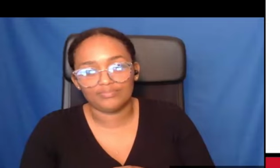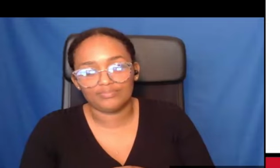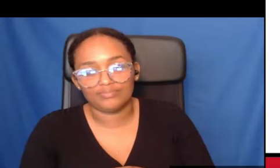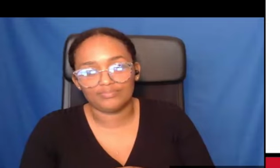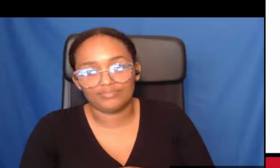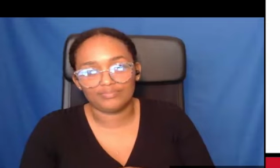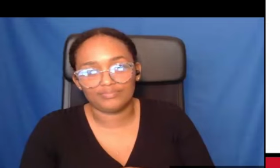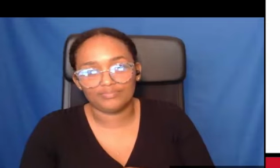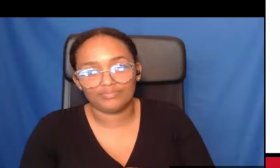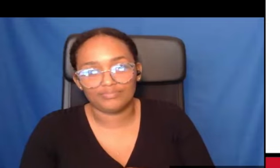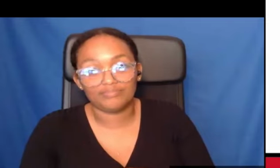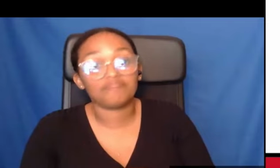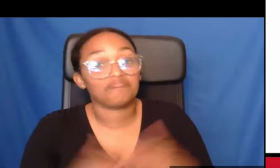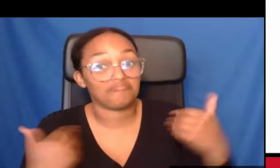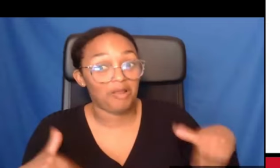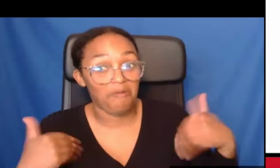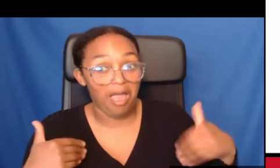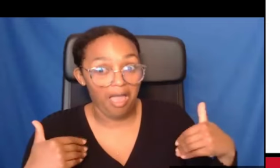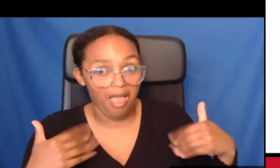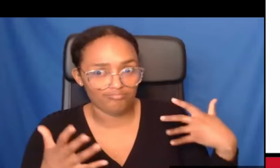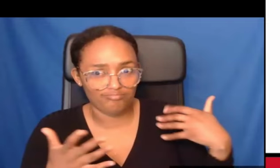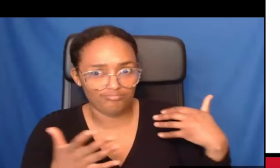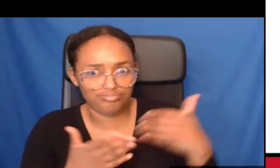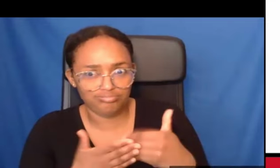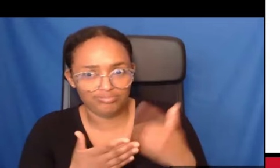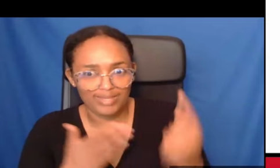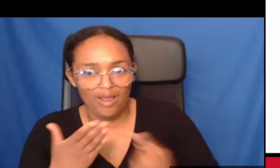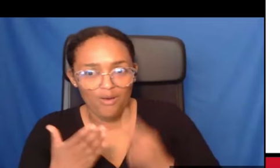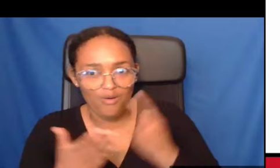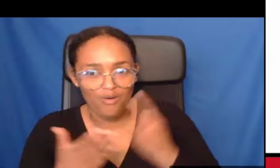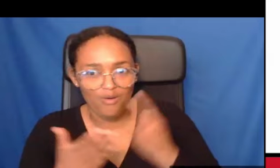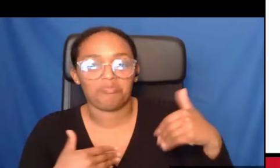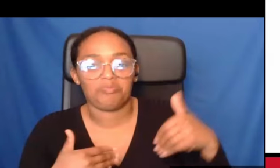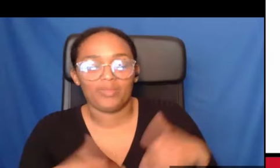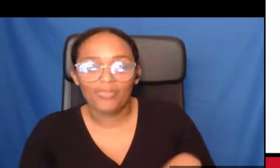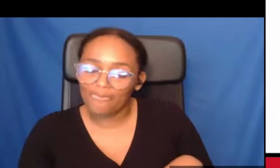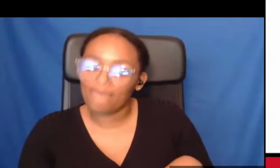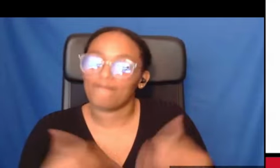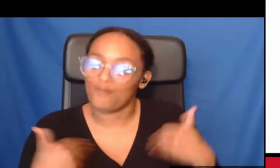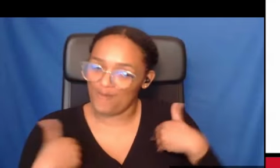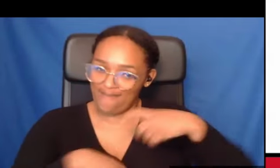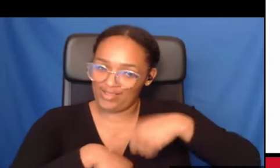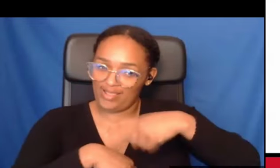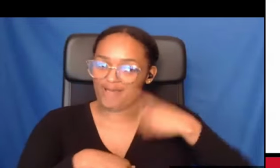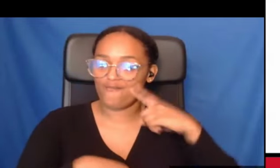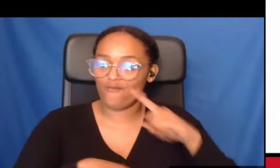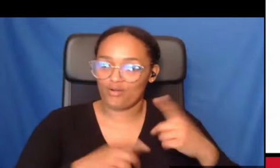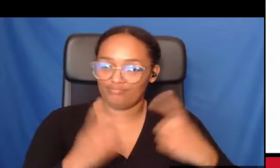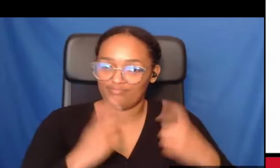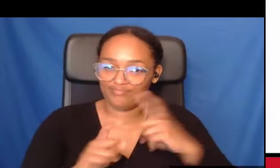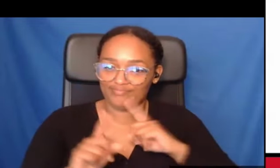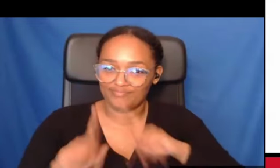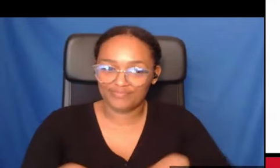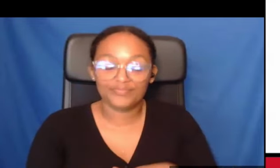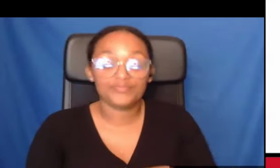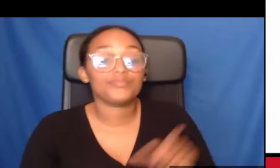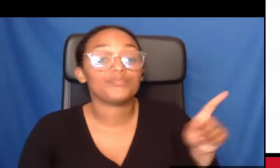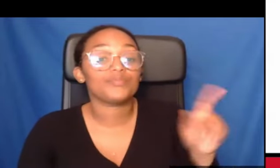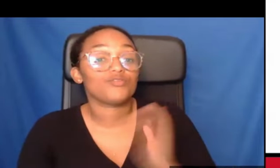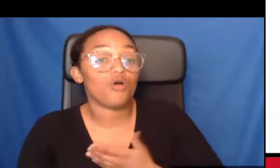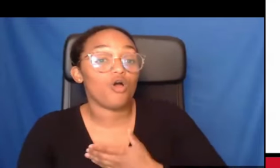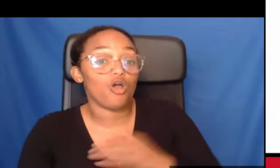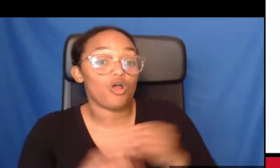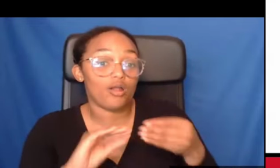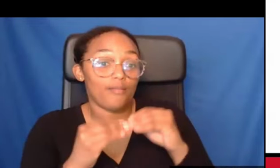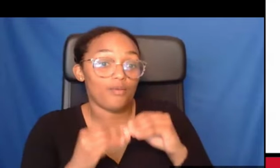That only took an hour. I'm very happy that we have time for the Q&A. Maryland Insurance Administration, our toll-free number is